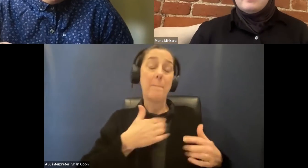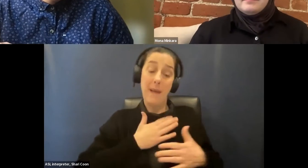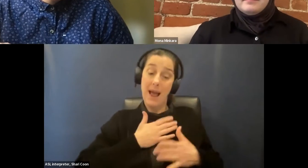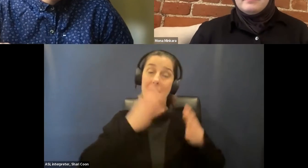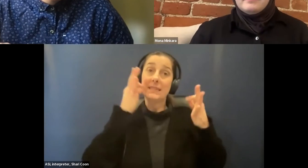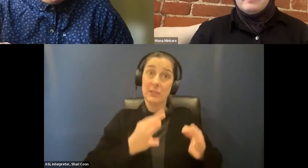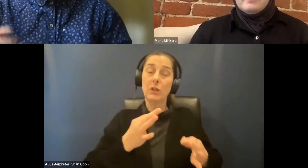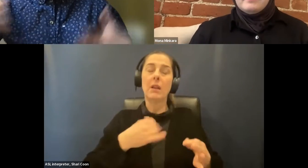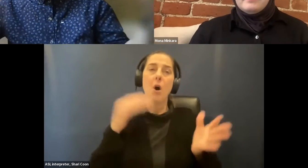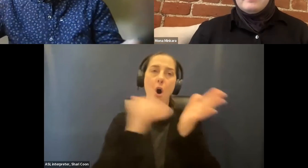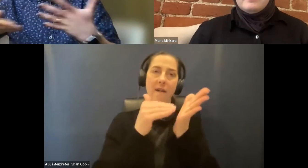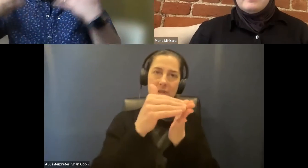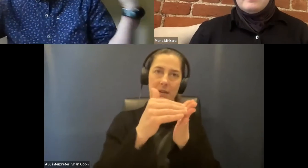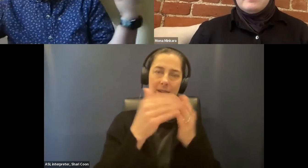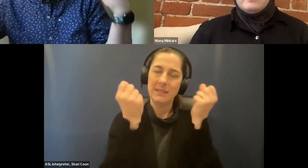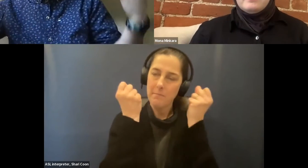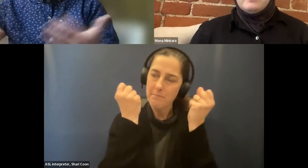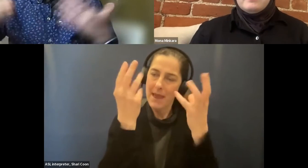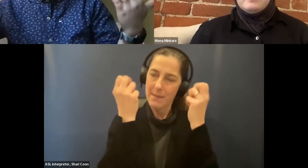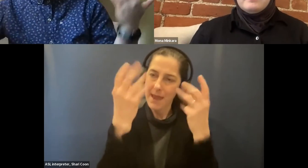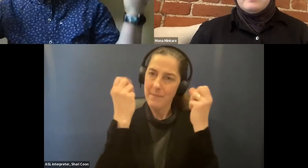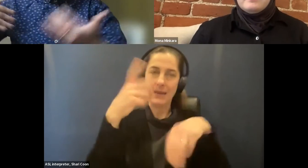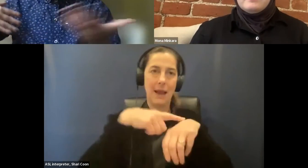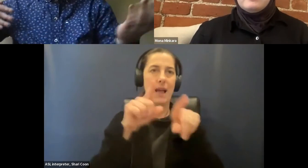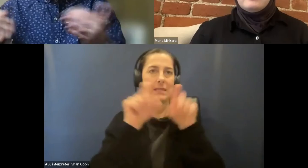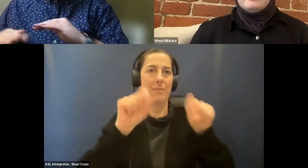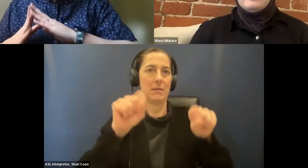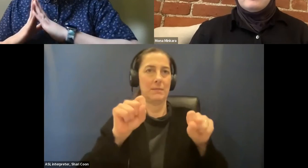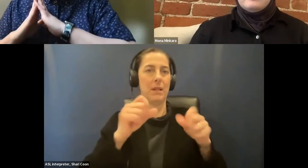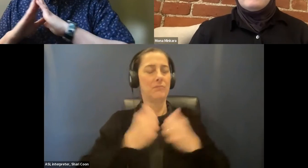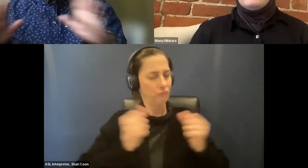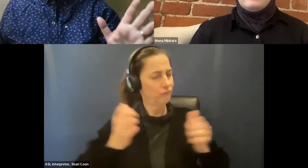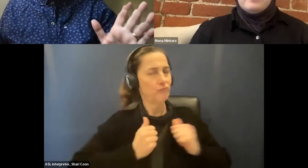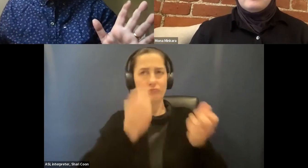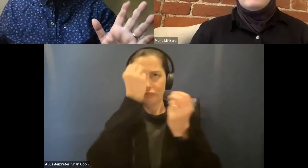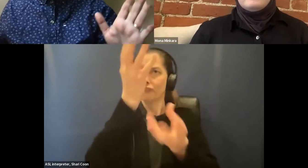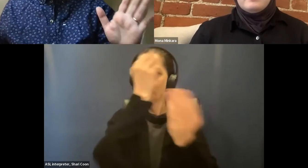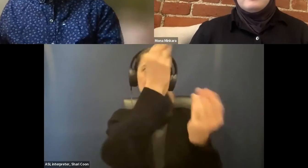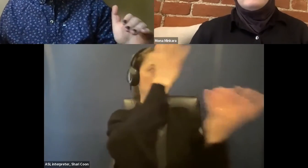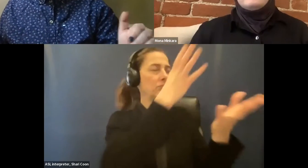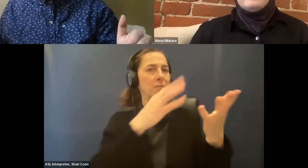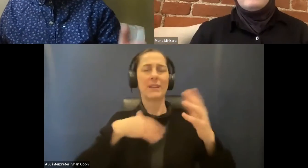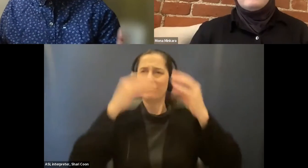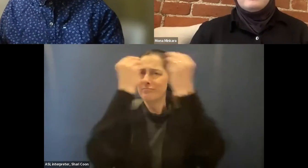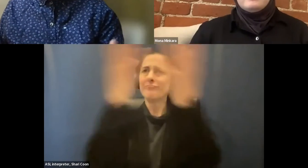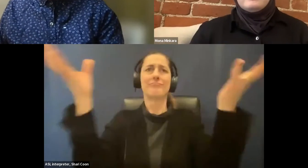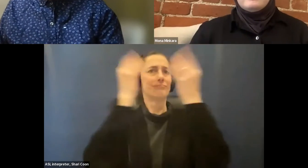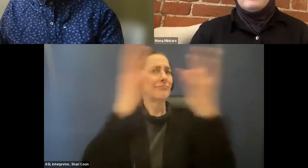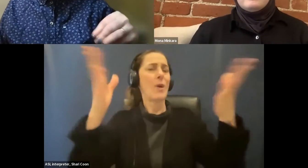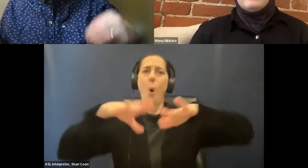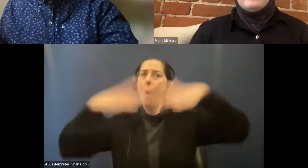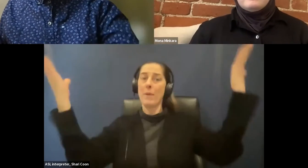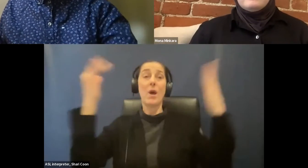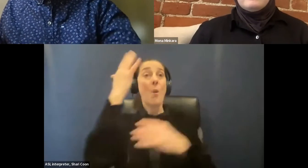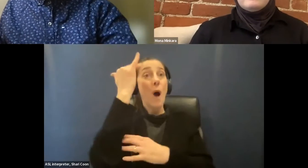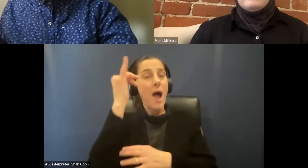I want others to see, that is okay. Because and this has happened to me so many times, so often with my own students.